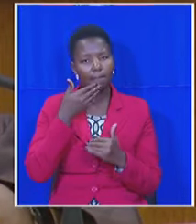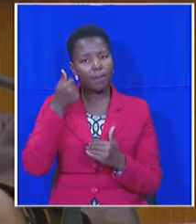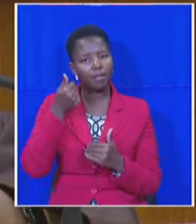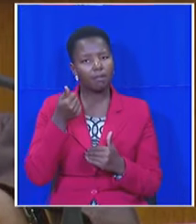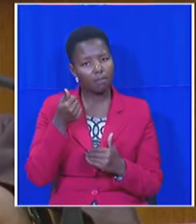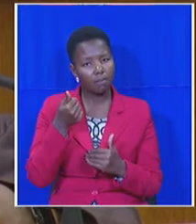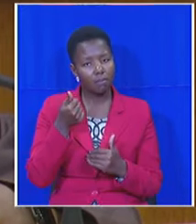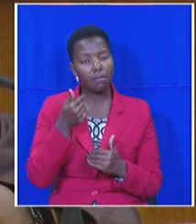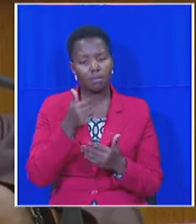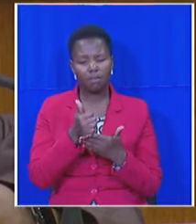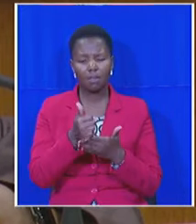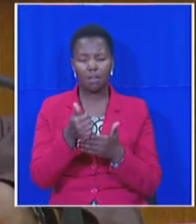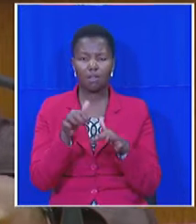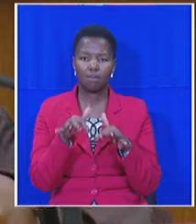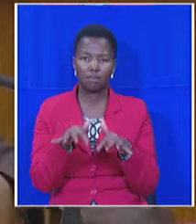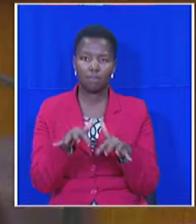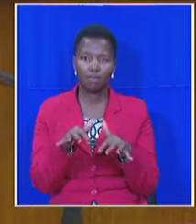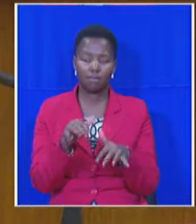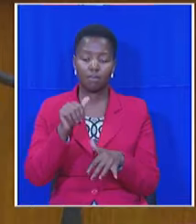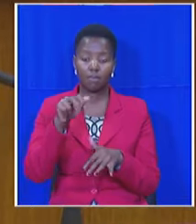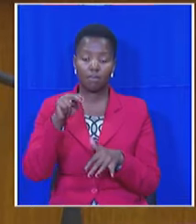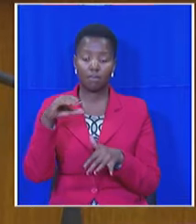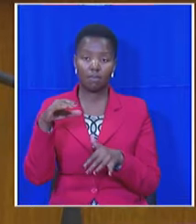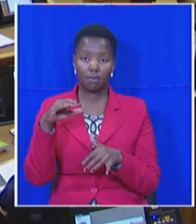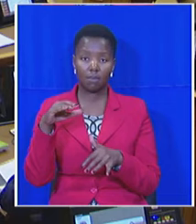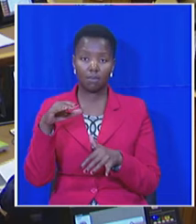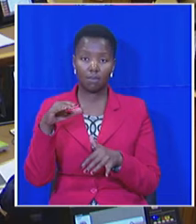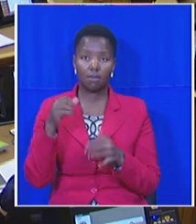Ngiyathokoza ihlangano bezimi yasekela.